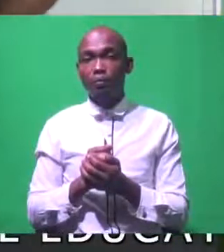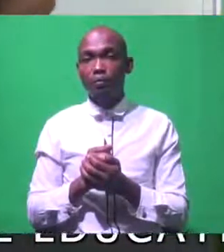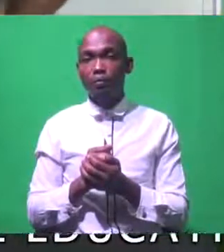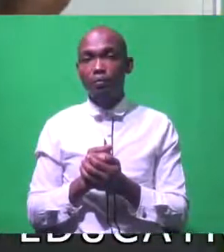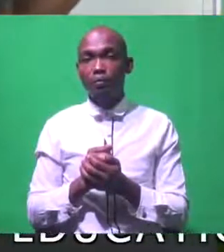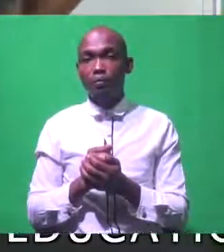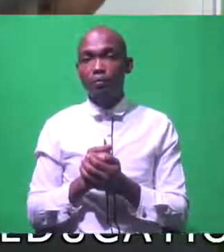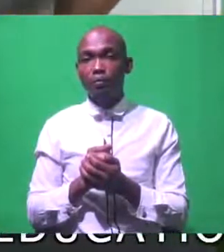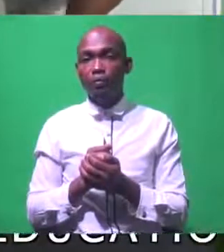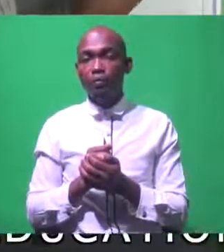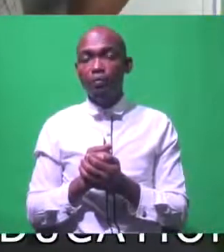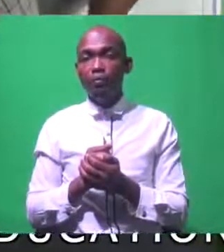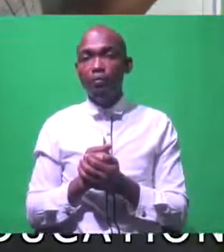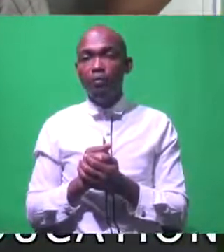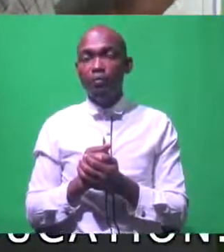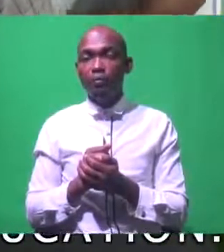analyze